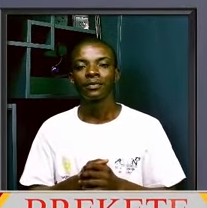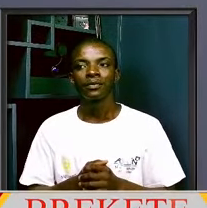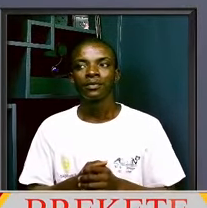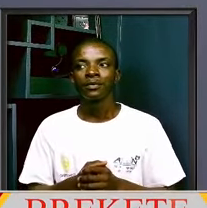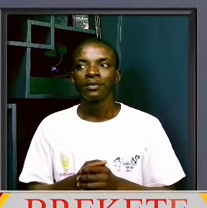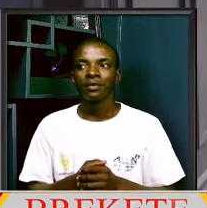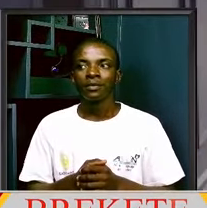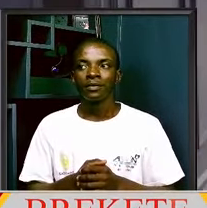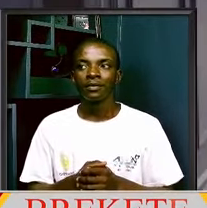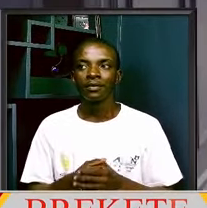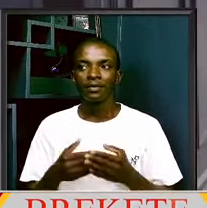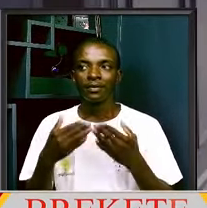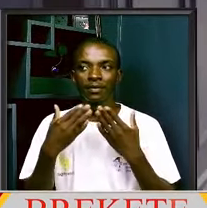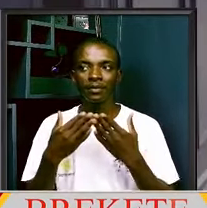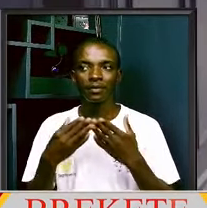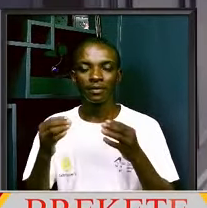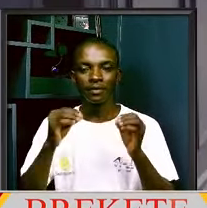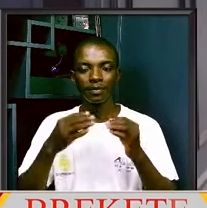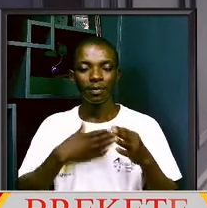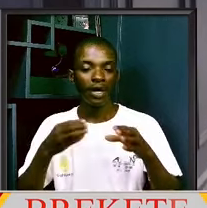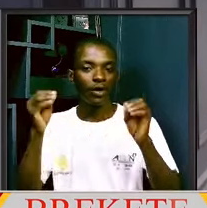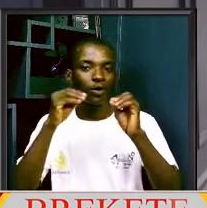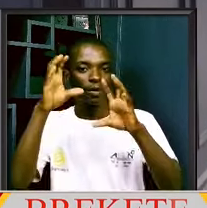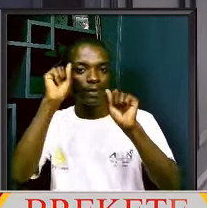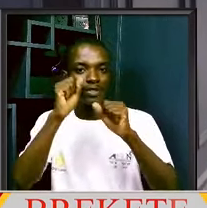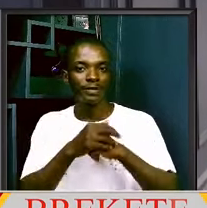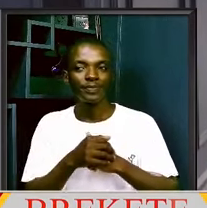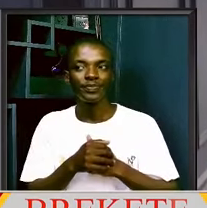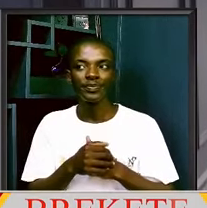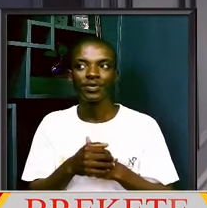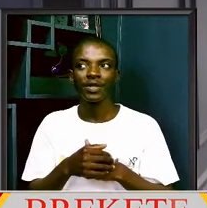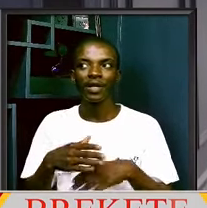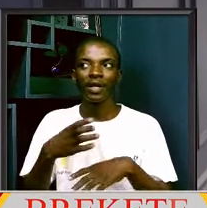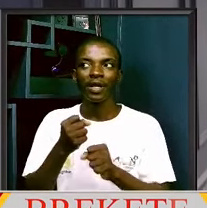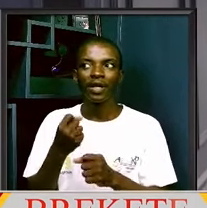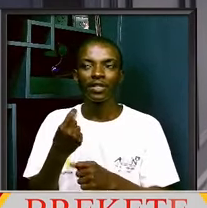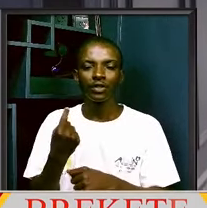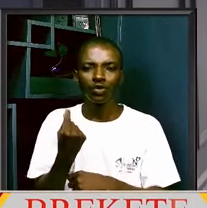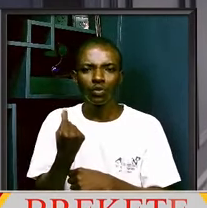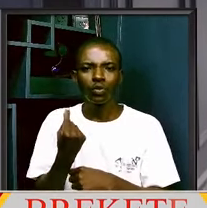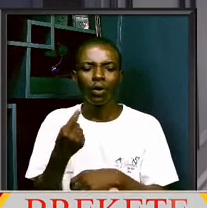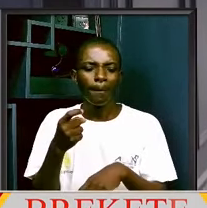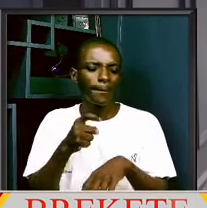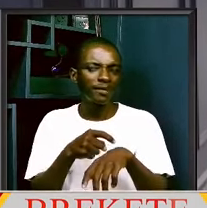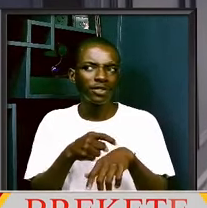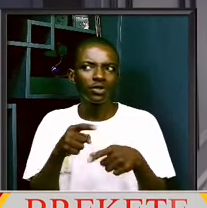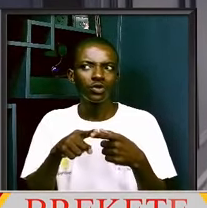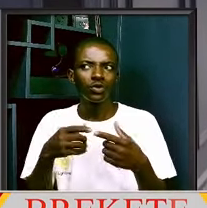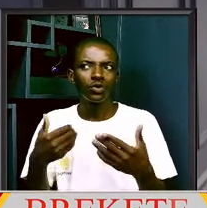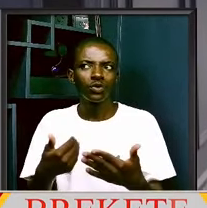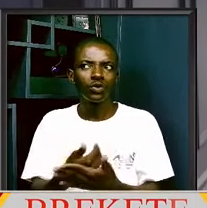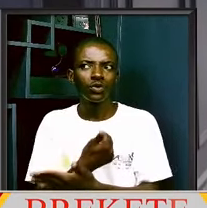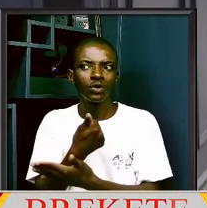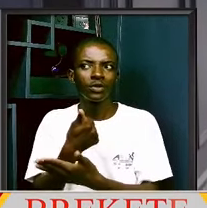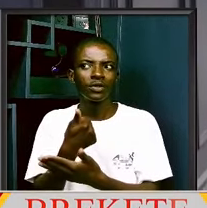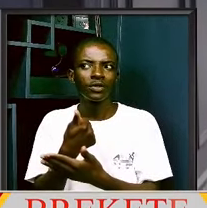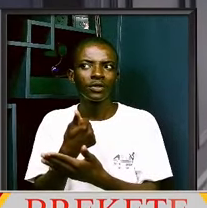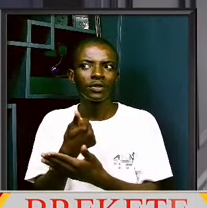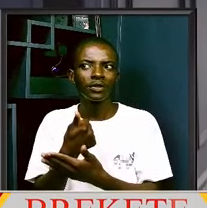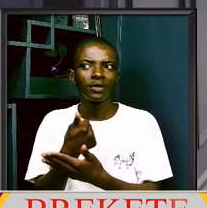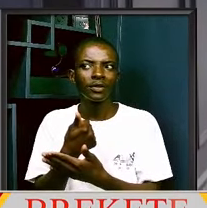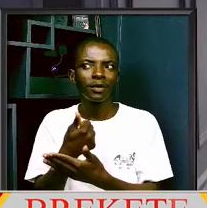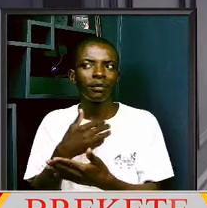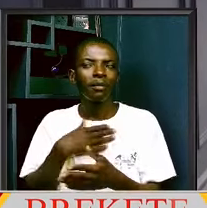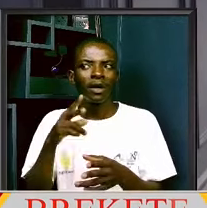Take this one. Okay. Thank you very much. My ordinary president, make I collect small permit, introduciate my